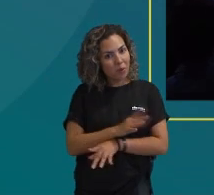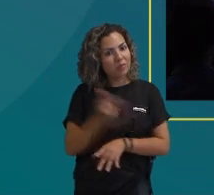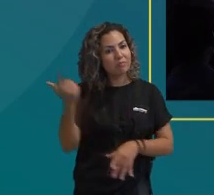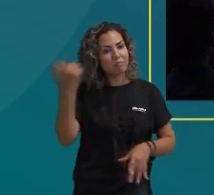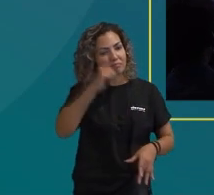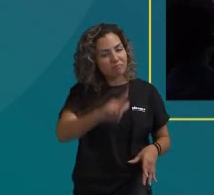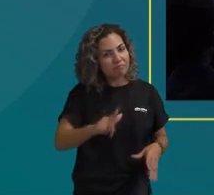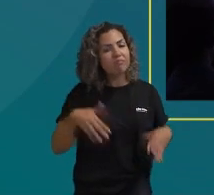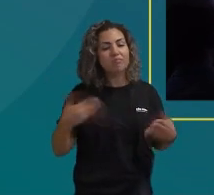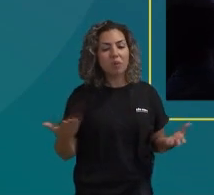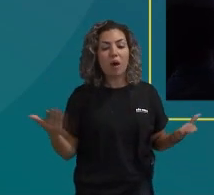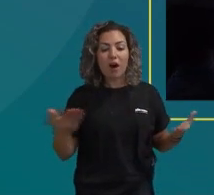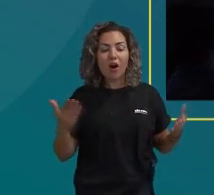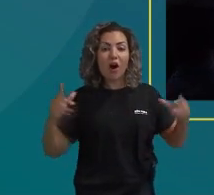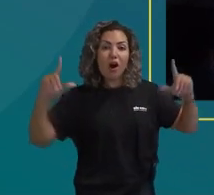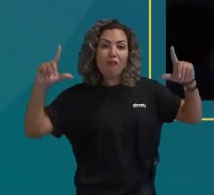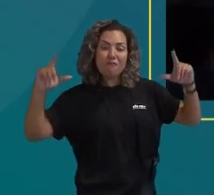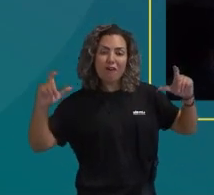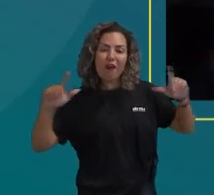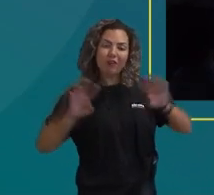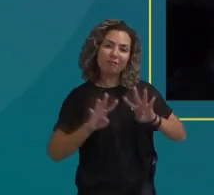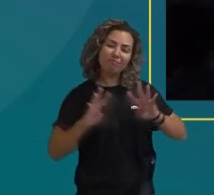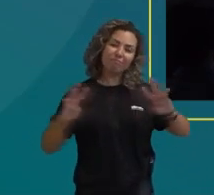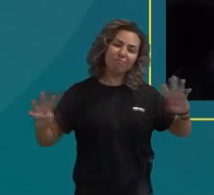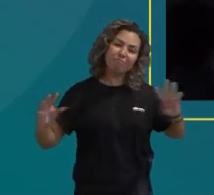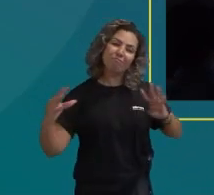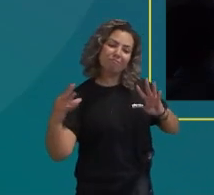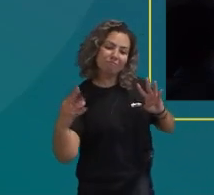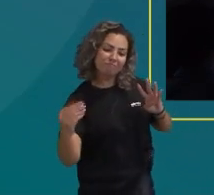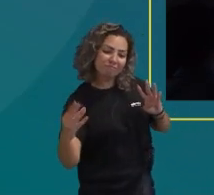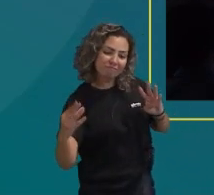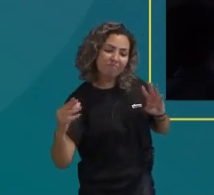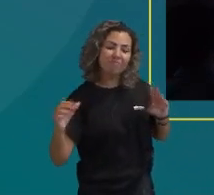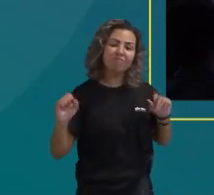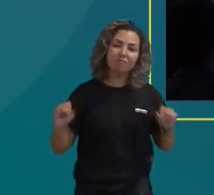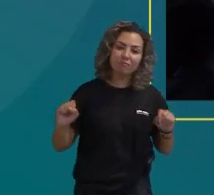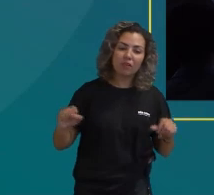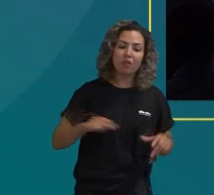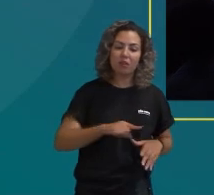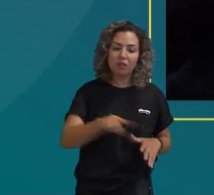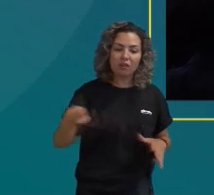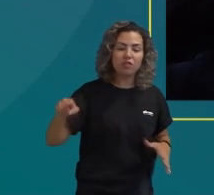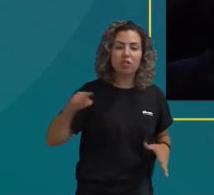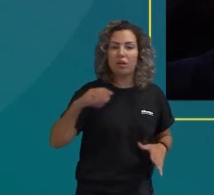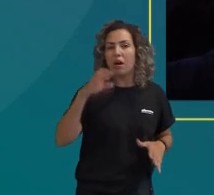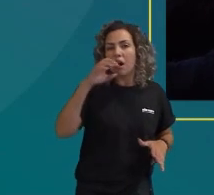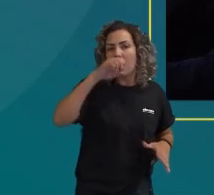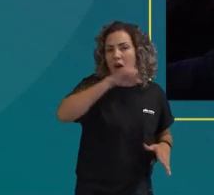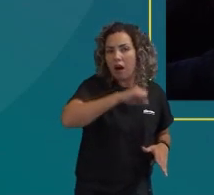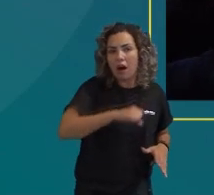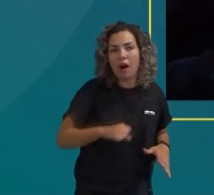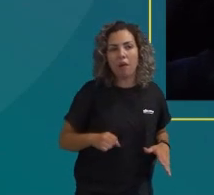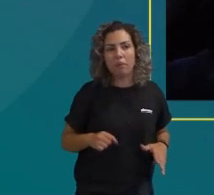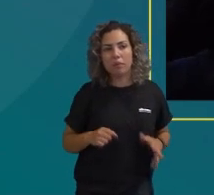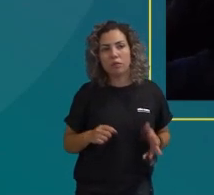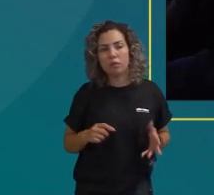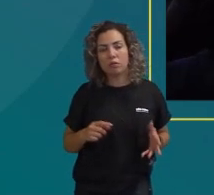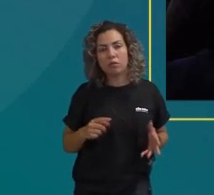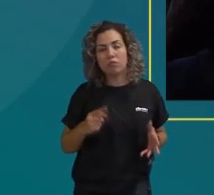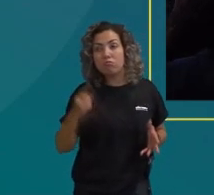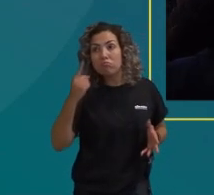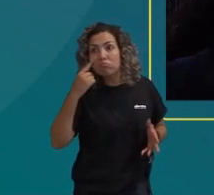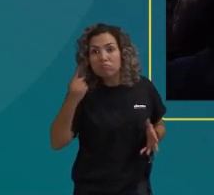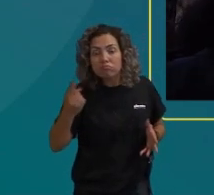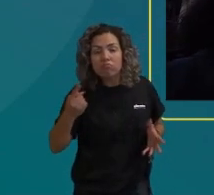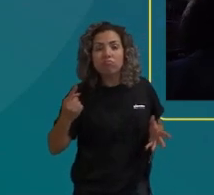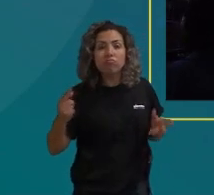photograph. And I want to ask you, please stay in the room, because you will be the first ones to see the unveiling of a thing